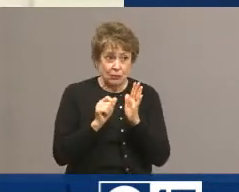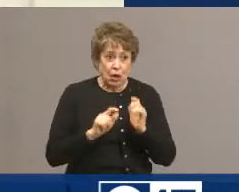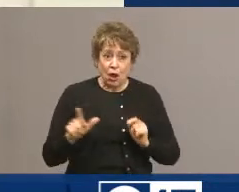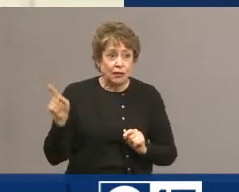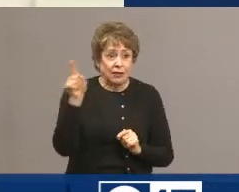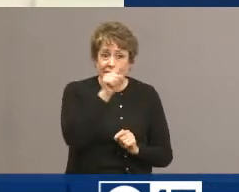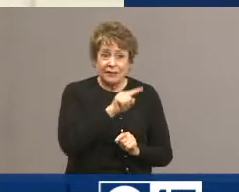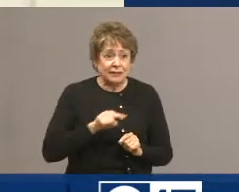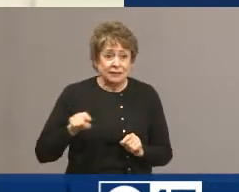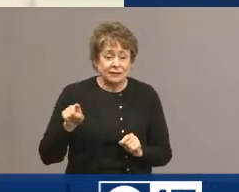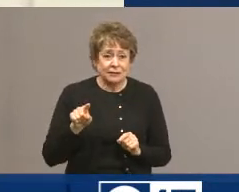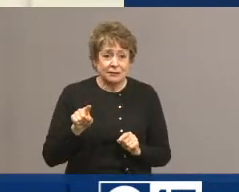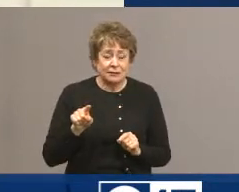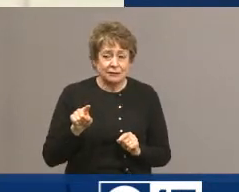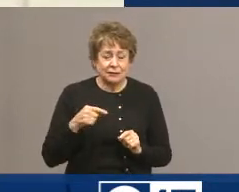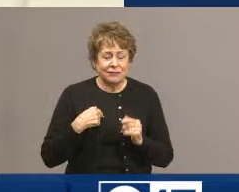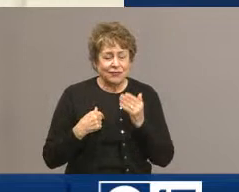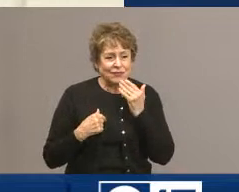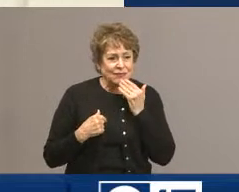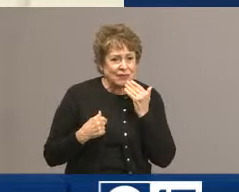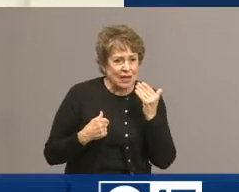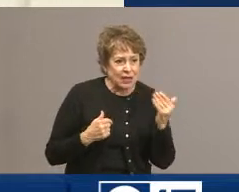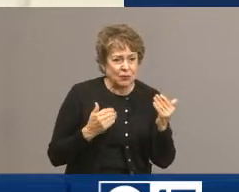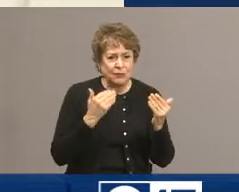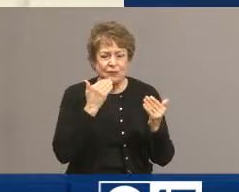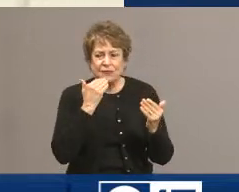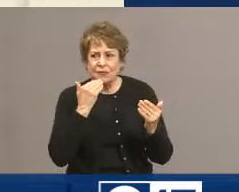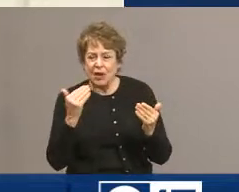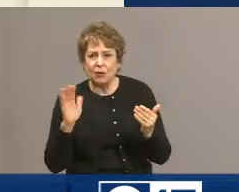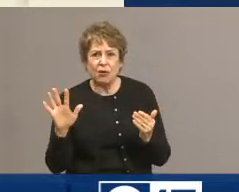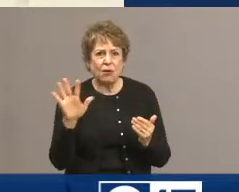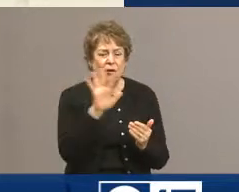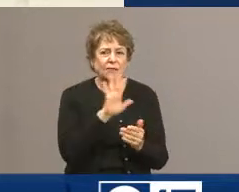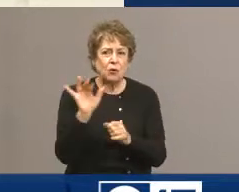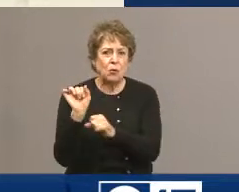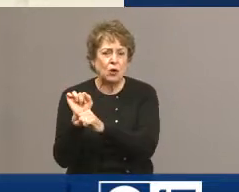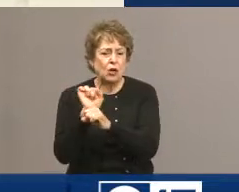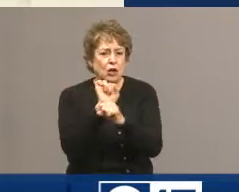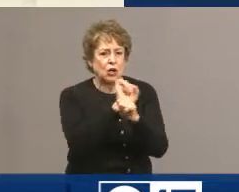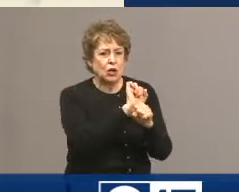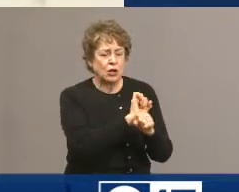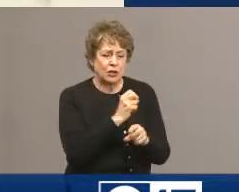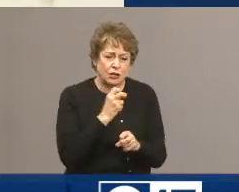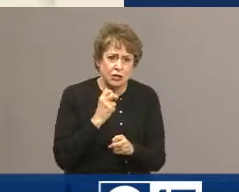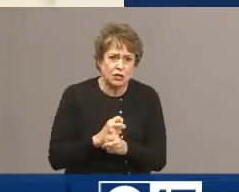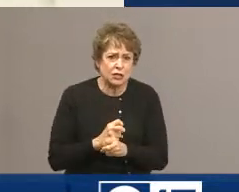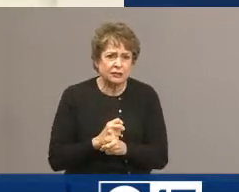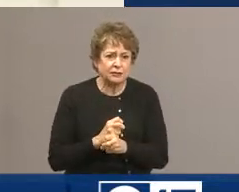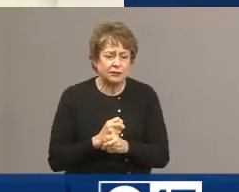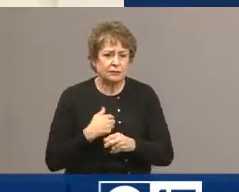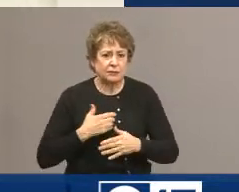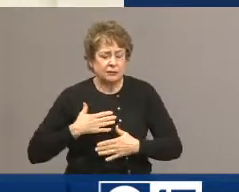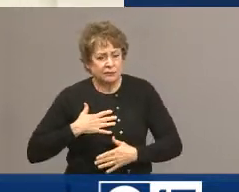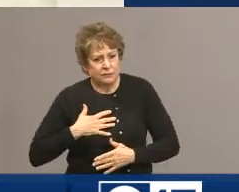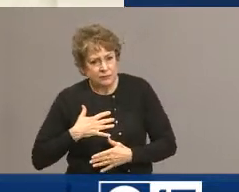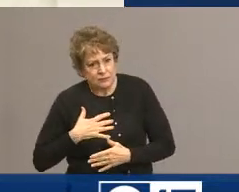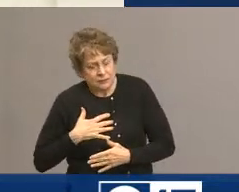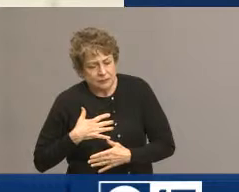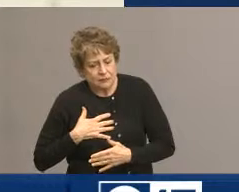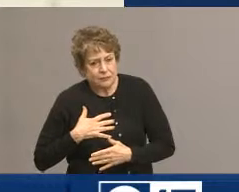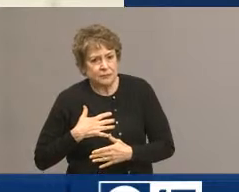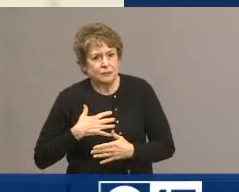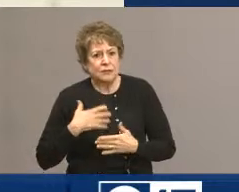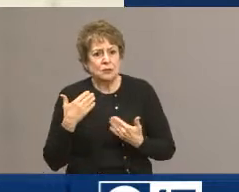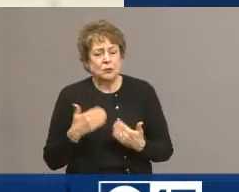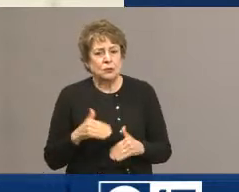they do, how much we appreciate their hard work and commitment, especially at this time